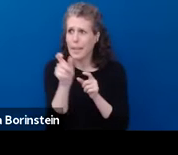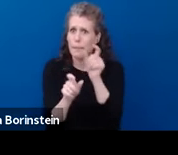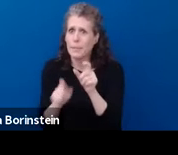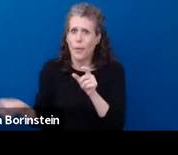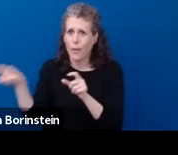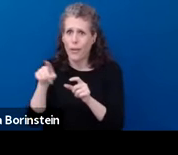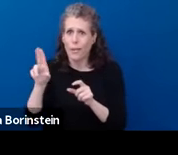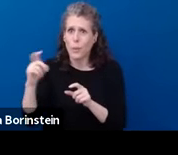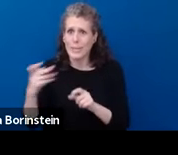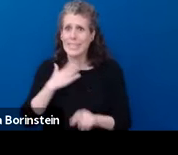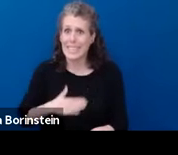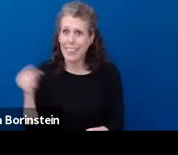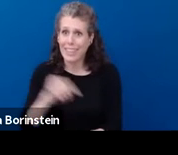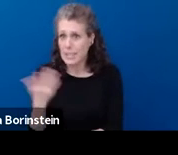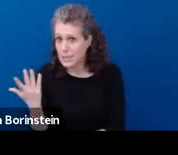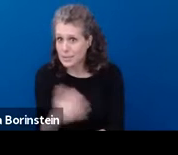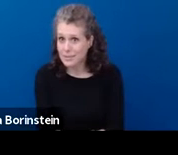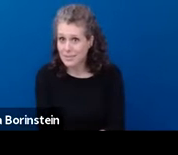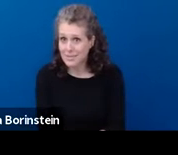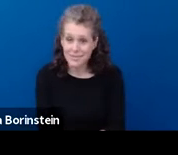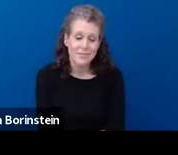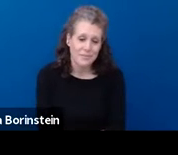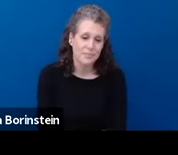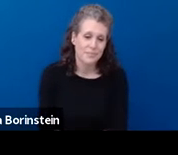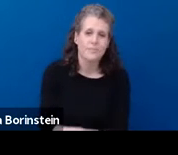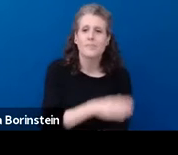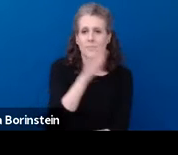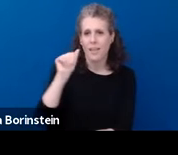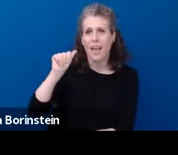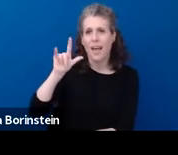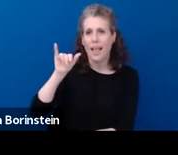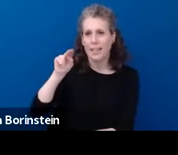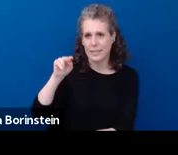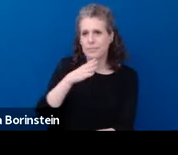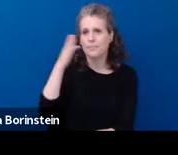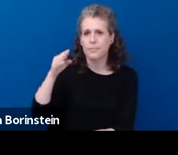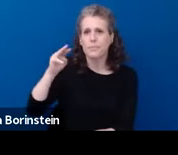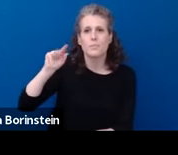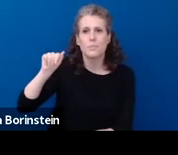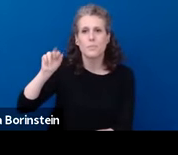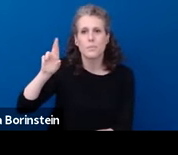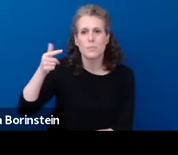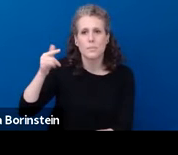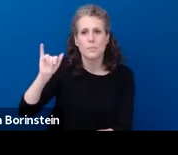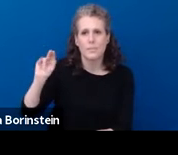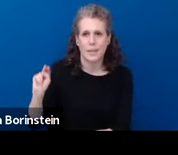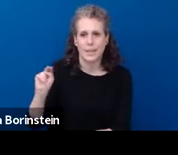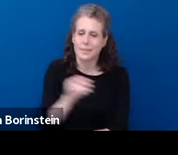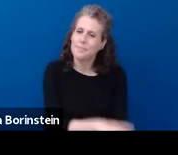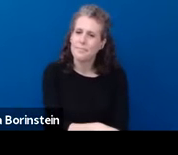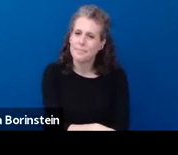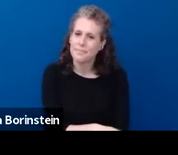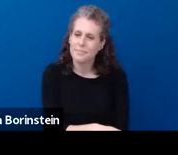another person raise their hand. Yes, we have Aline, and then it's Martin. Yeah. Alina, please.